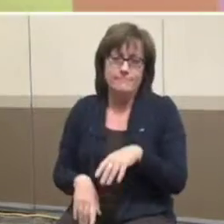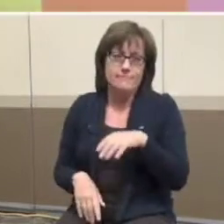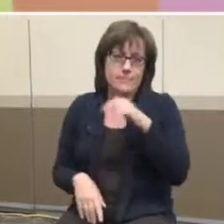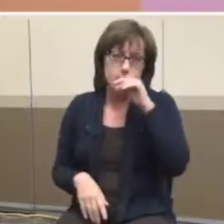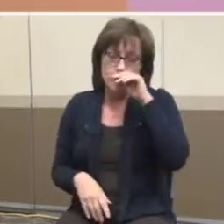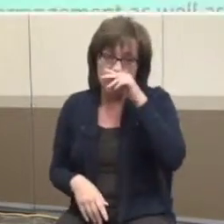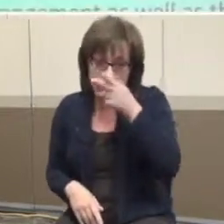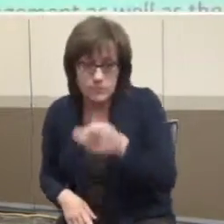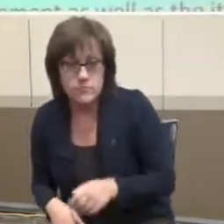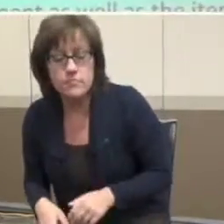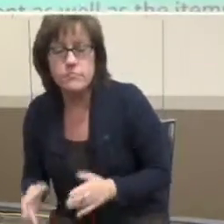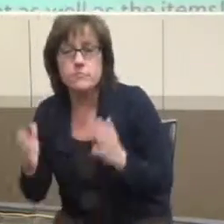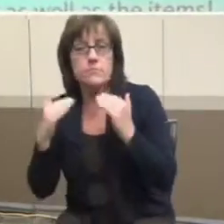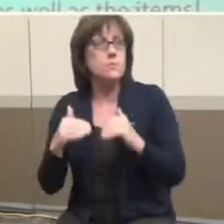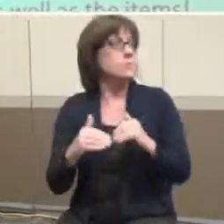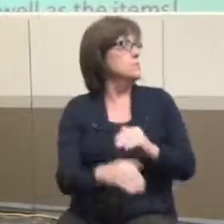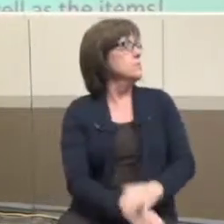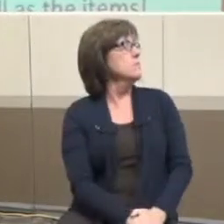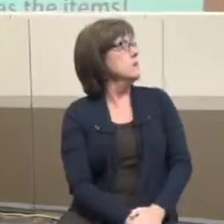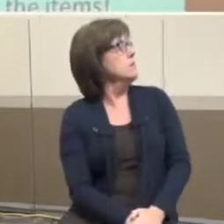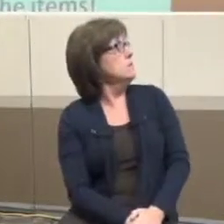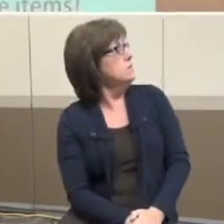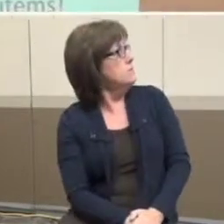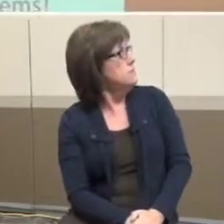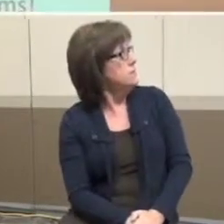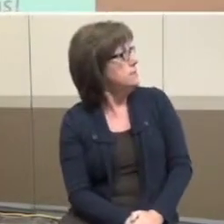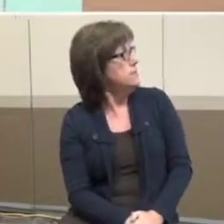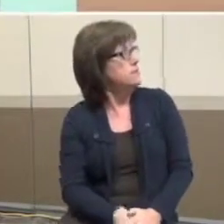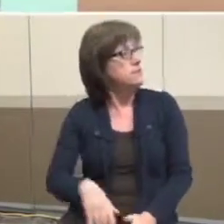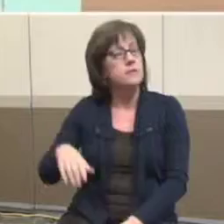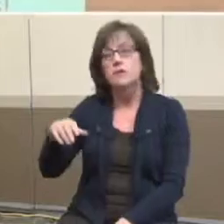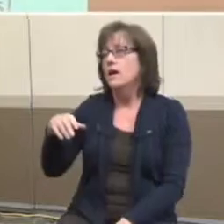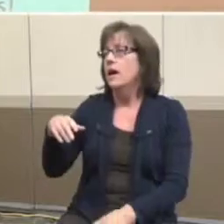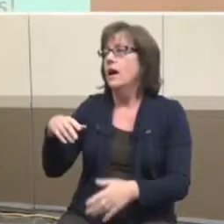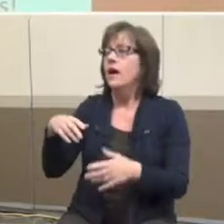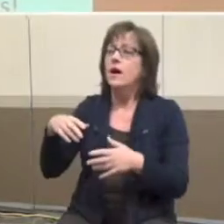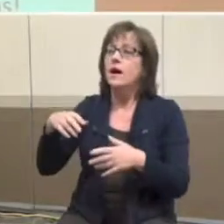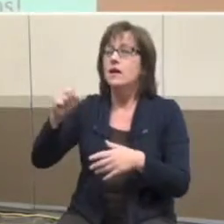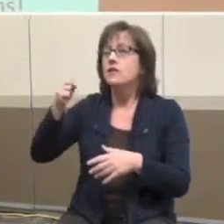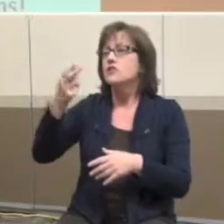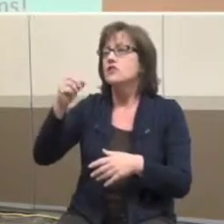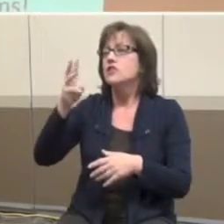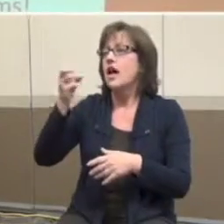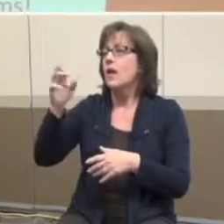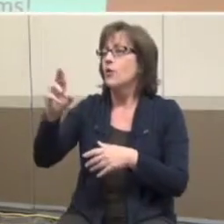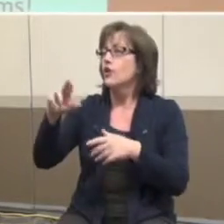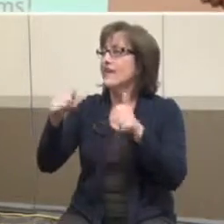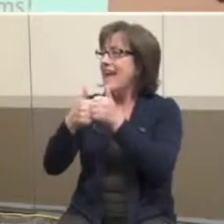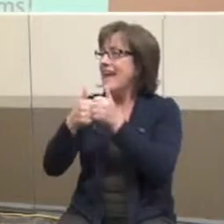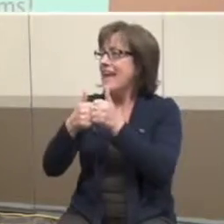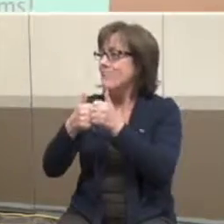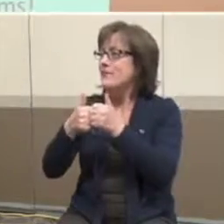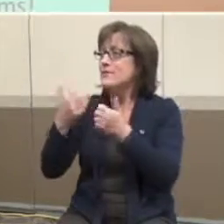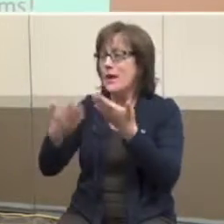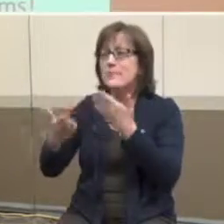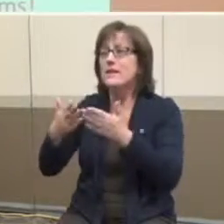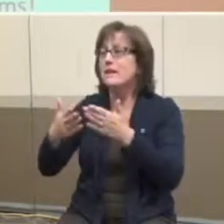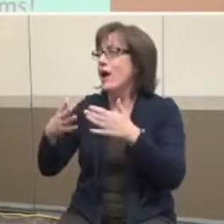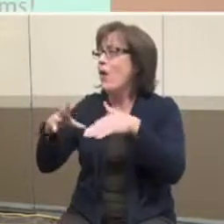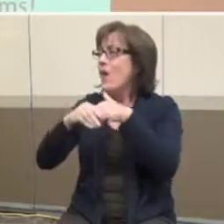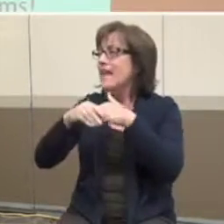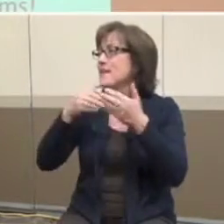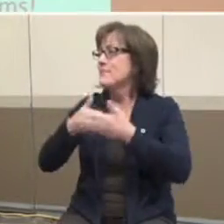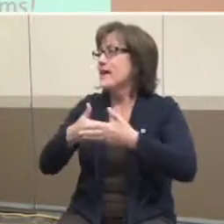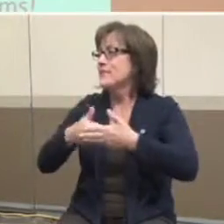All right, the next one's a shower game. Probably most of the women in the house have played it. You bring out the tray of the baby things, or you bring out the tray of the wedding things. You open it